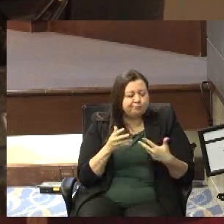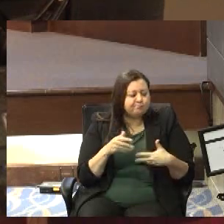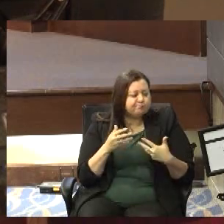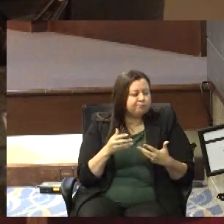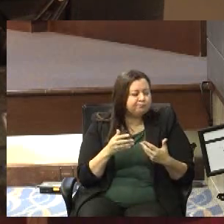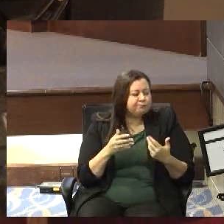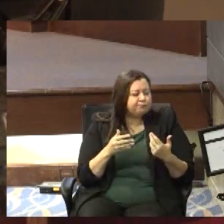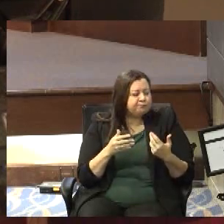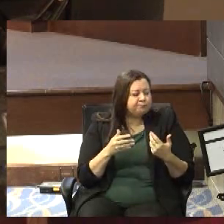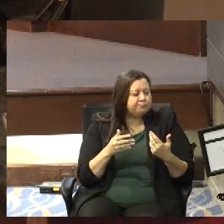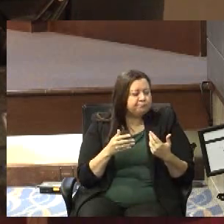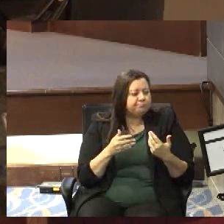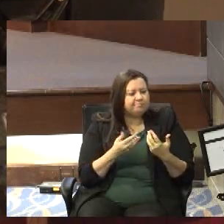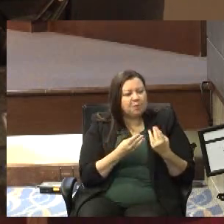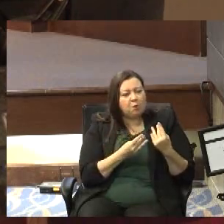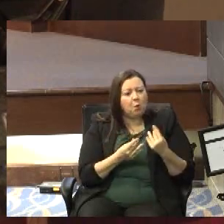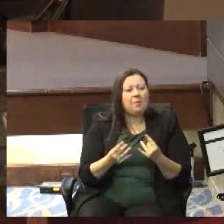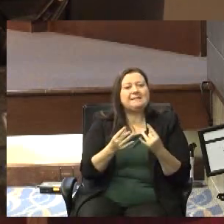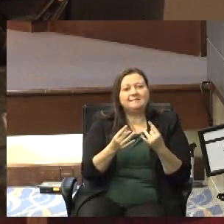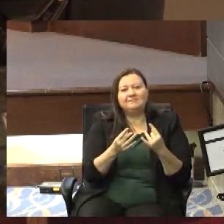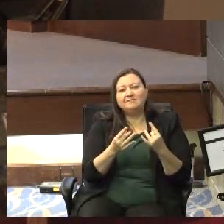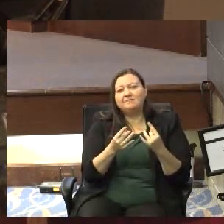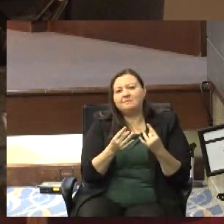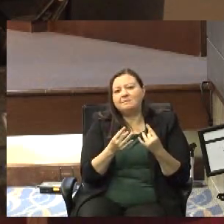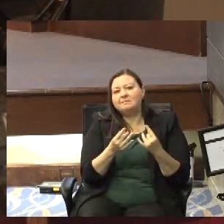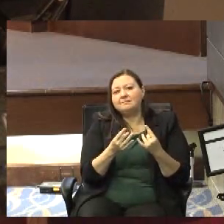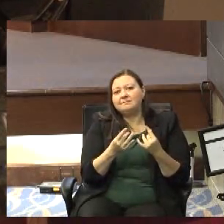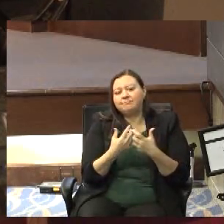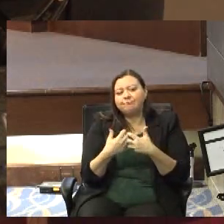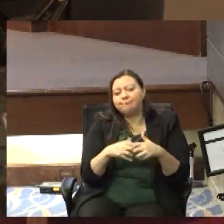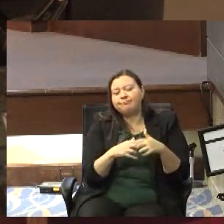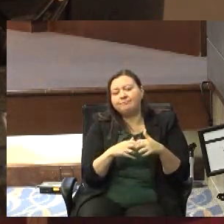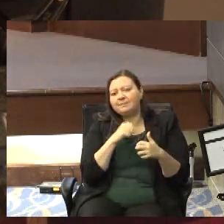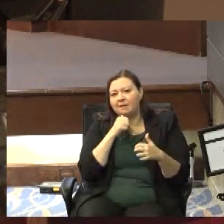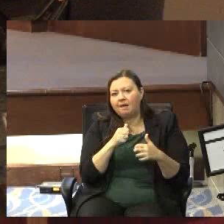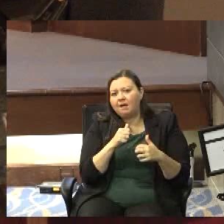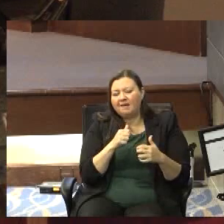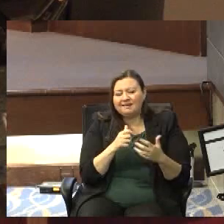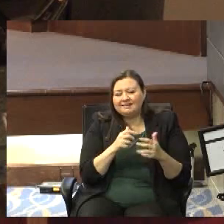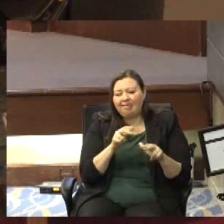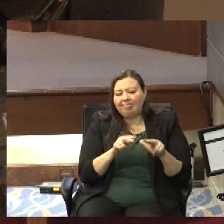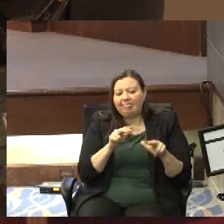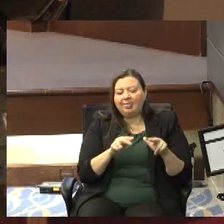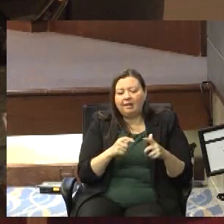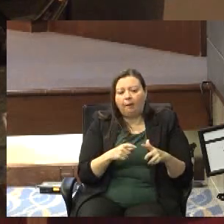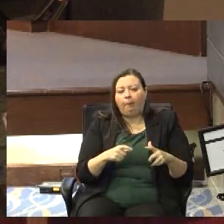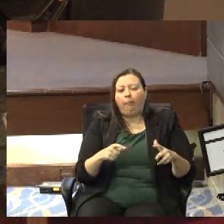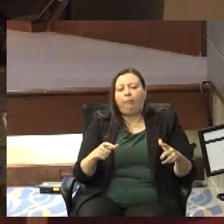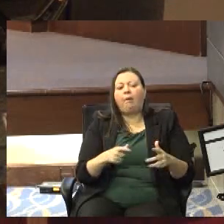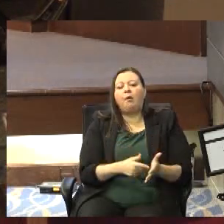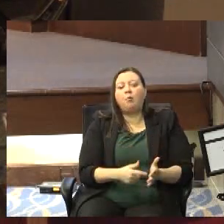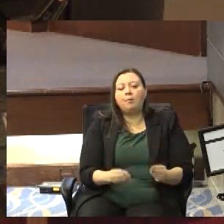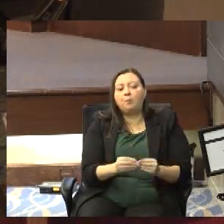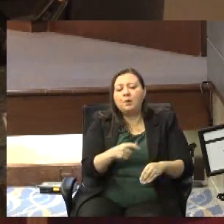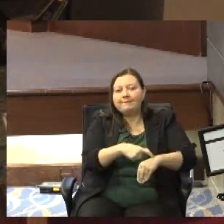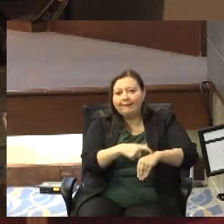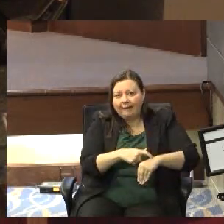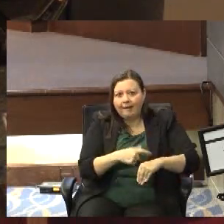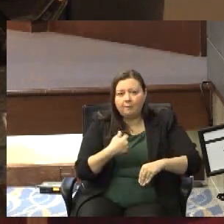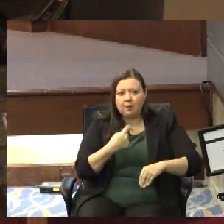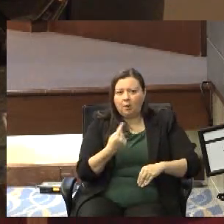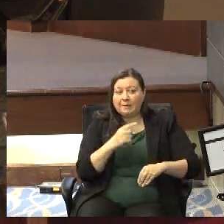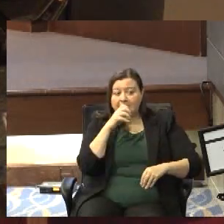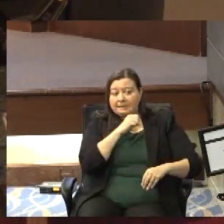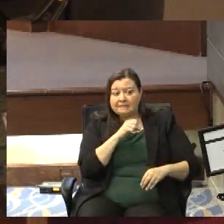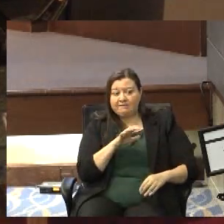it wouldn't be quite as cohesive of a project, obviously. And it would take time to build out, and it would, we would always kind of guess, well, is